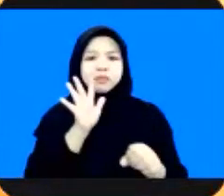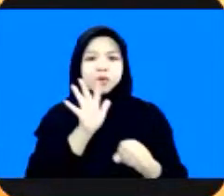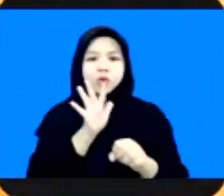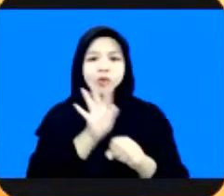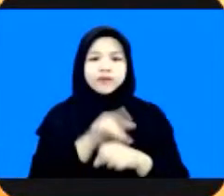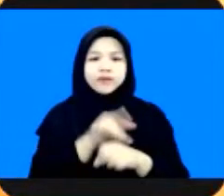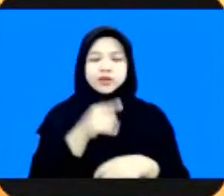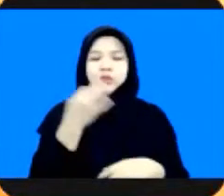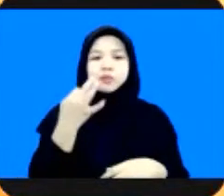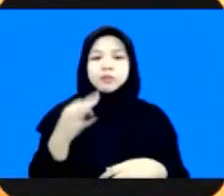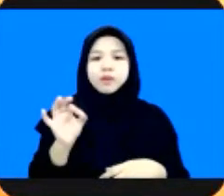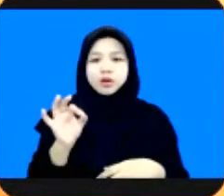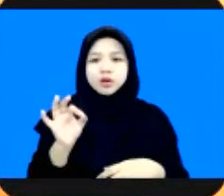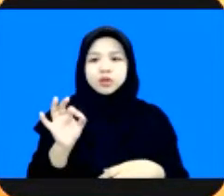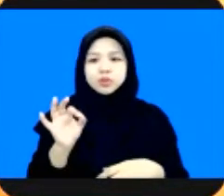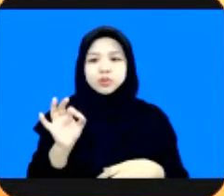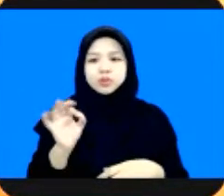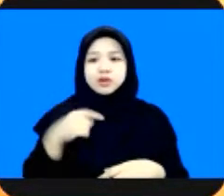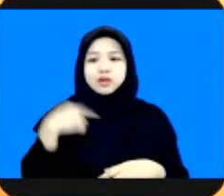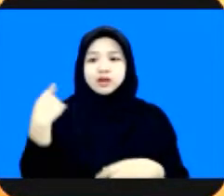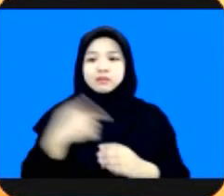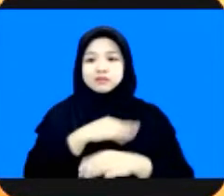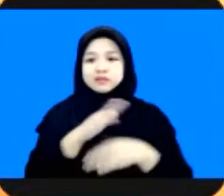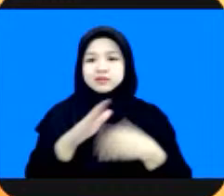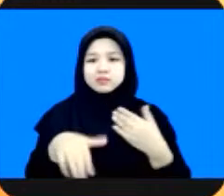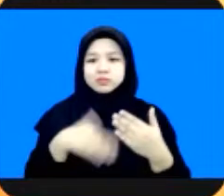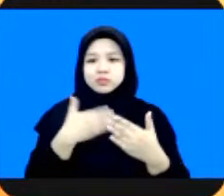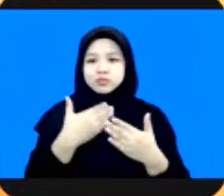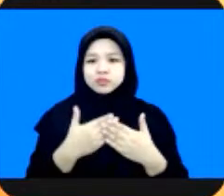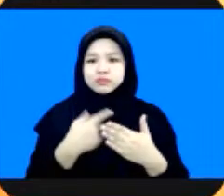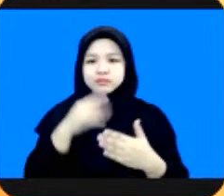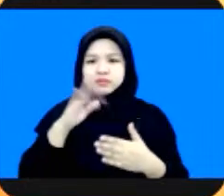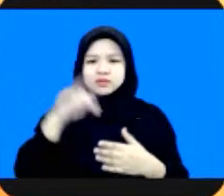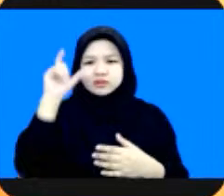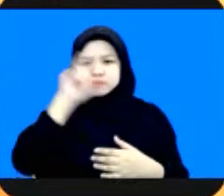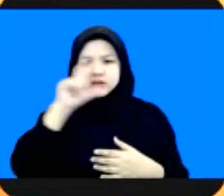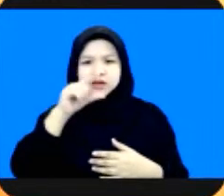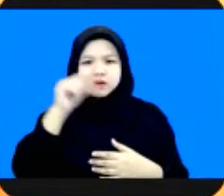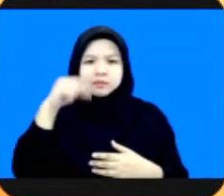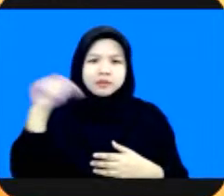get down to the truth and spread the confirmed